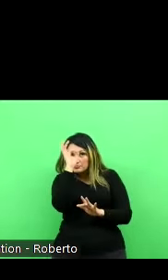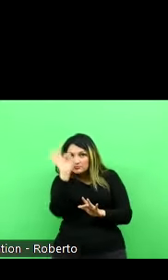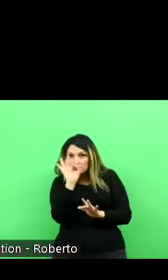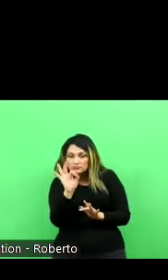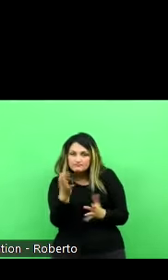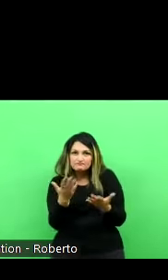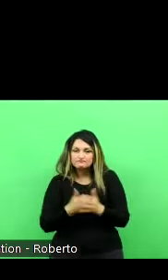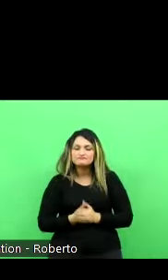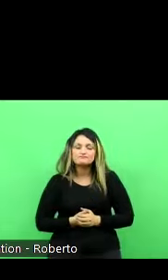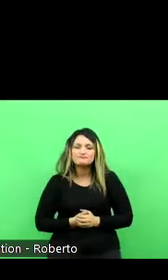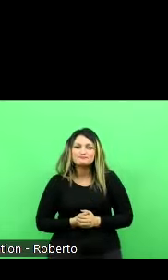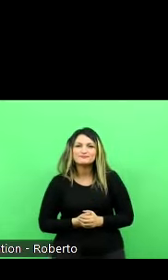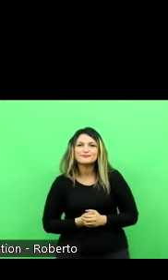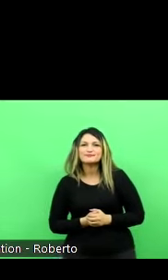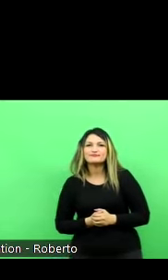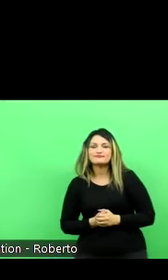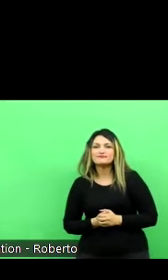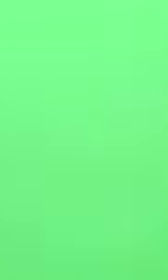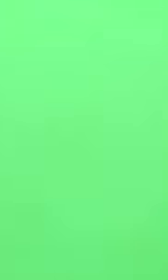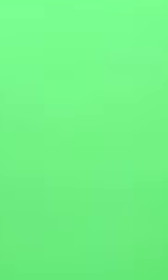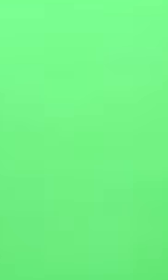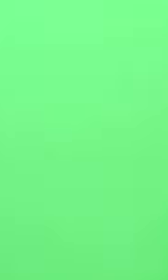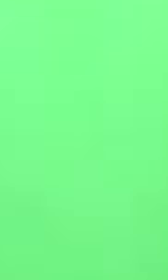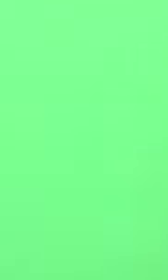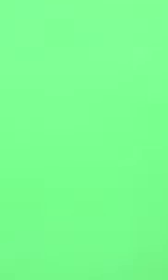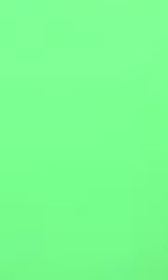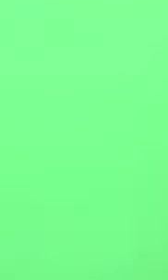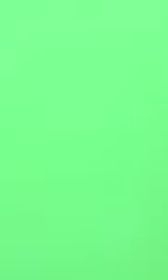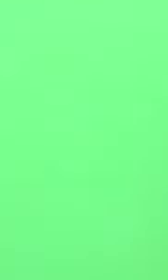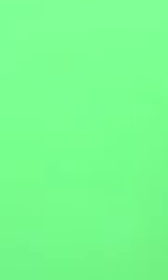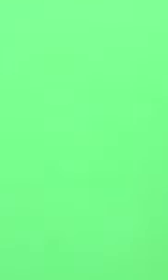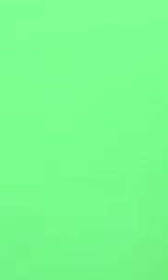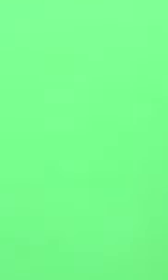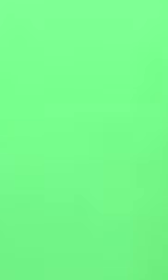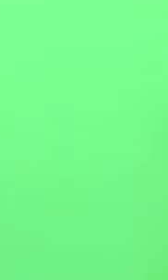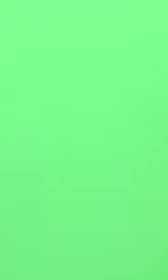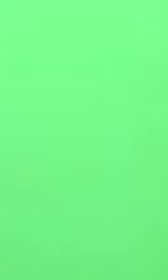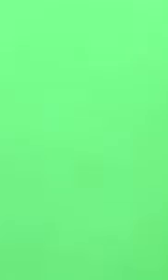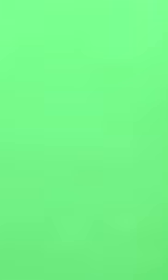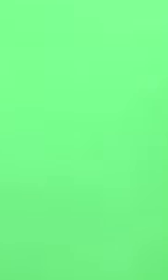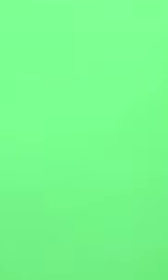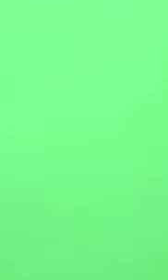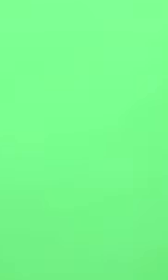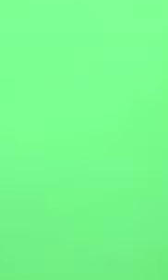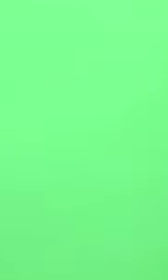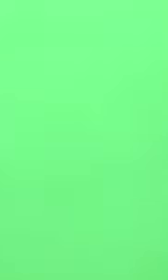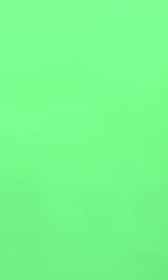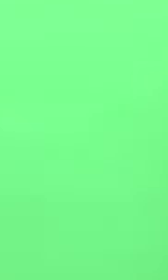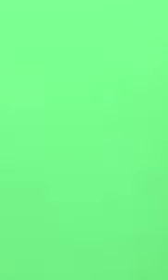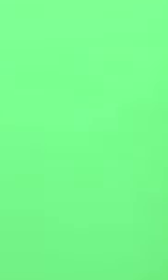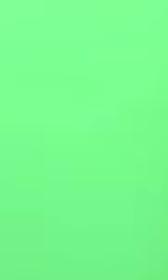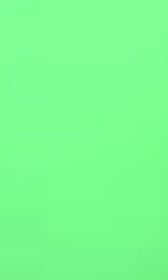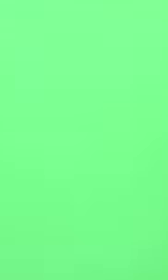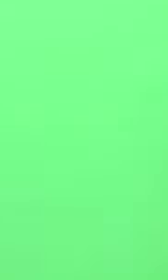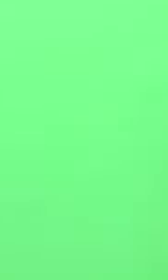Thank you so much. There are a number of questions in the Q&A, so you can have a look at some of them and maybe type out the